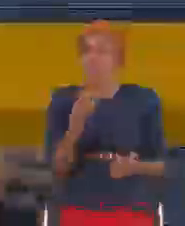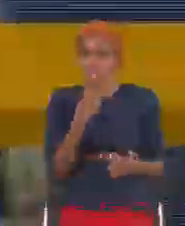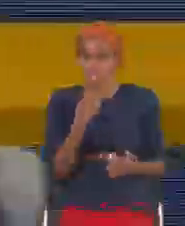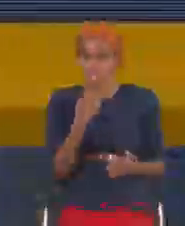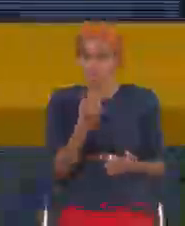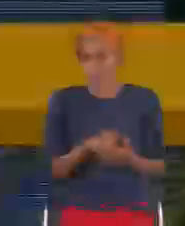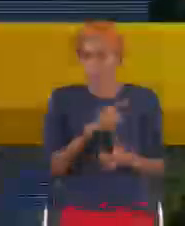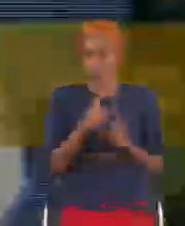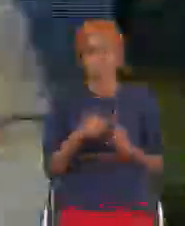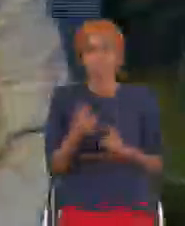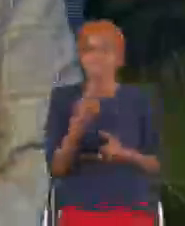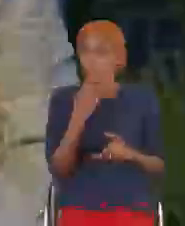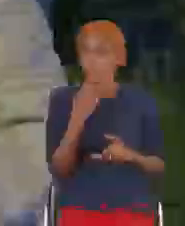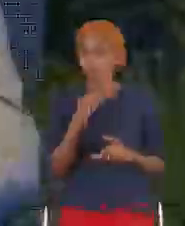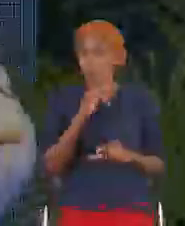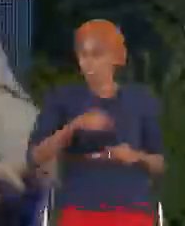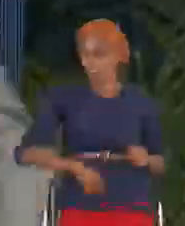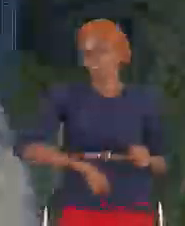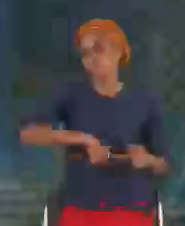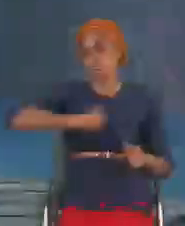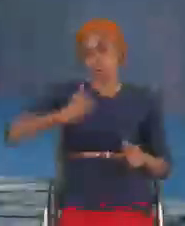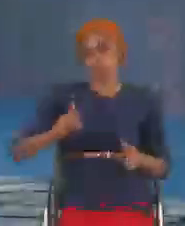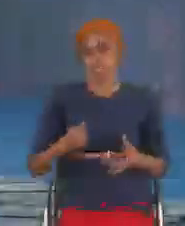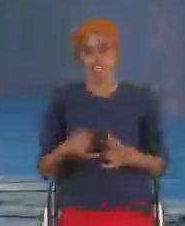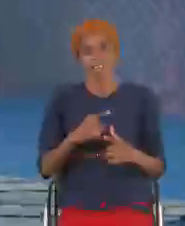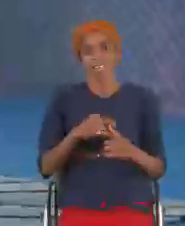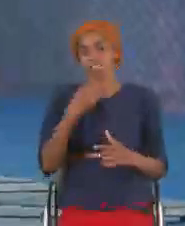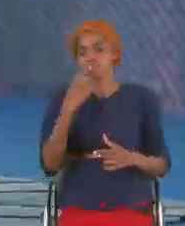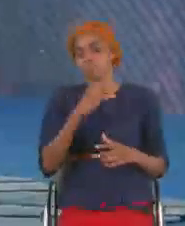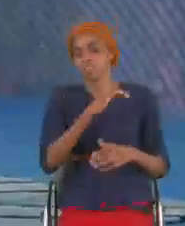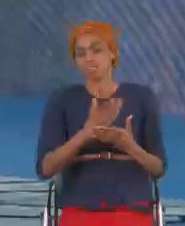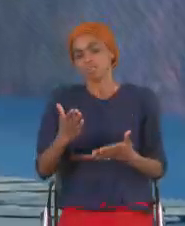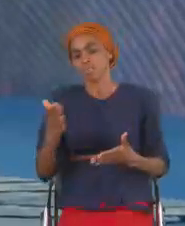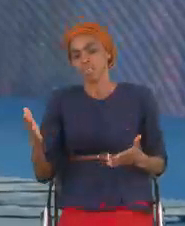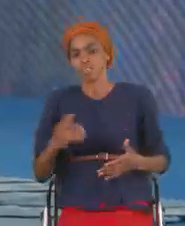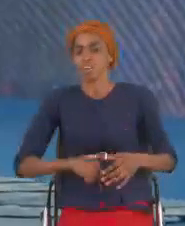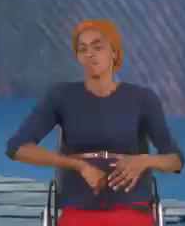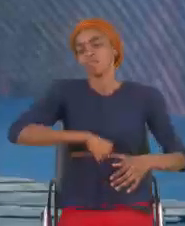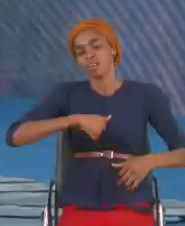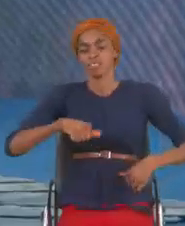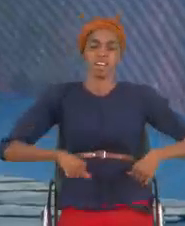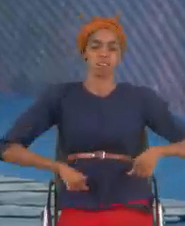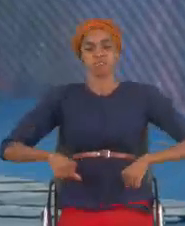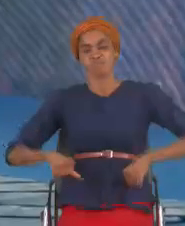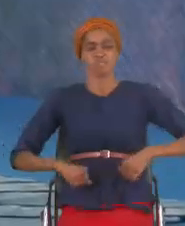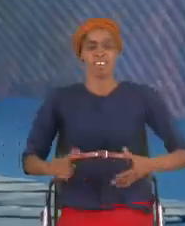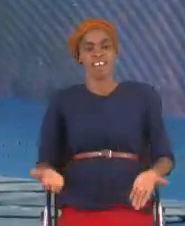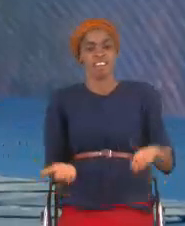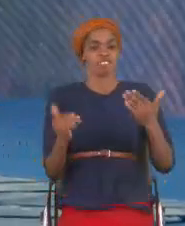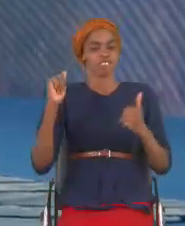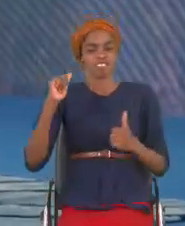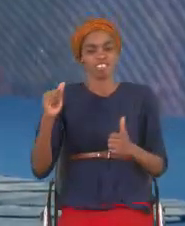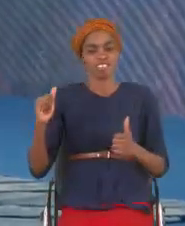is proud, it will then speak some things, bragging and boasting, exalting itself.